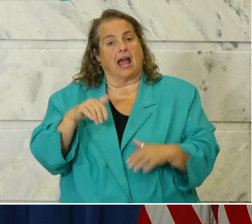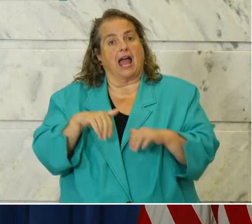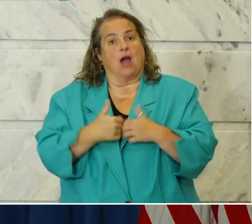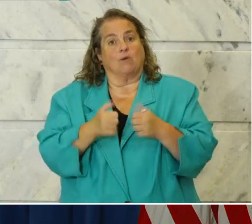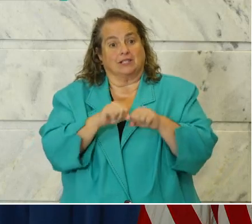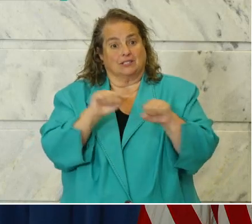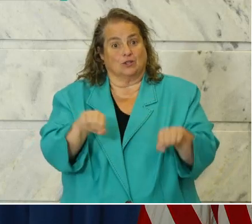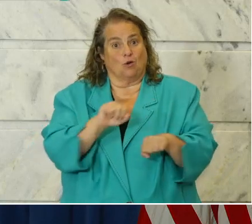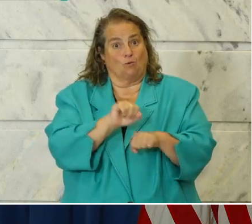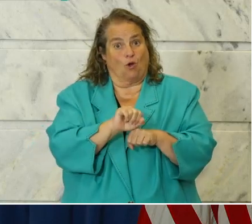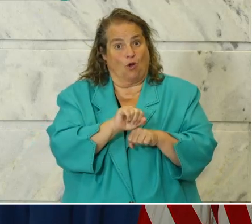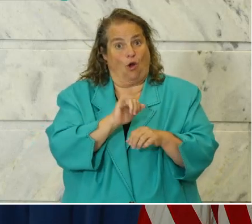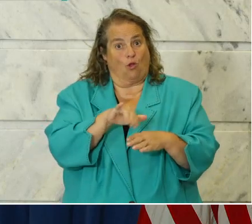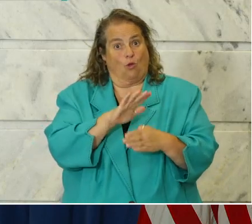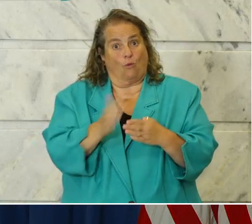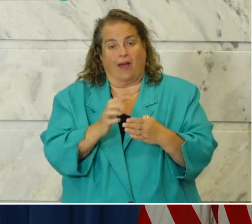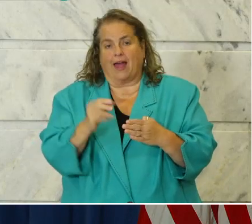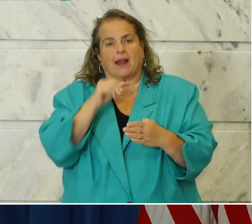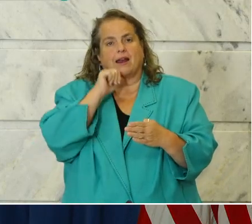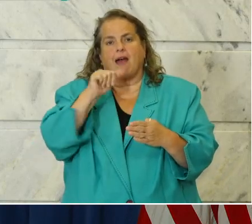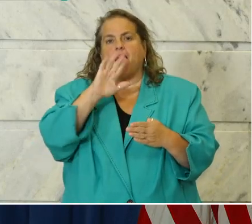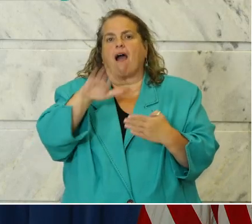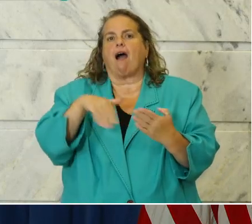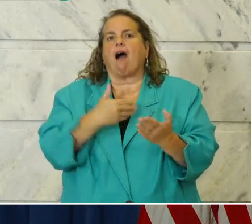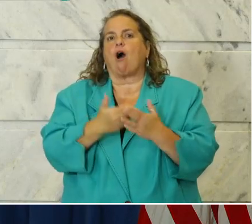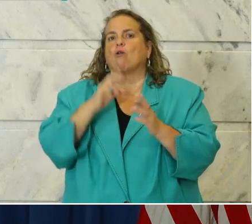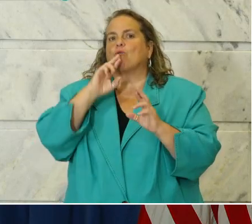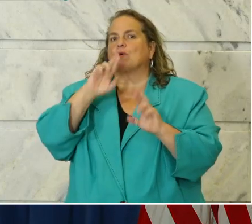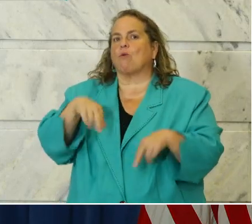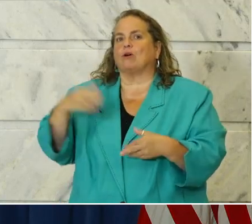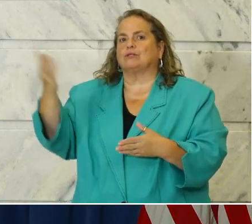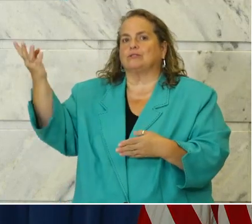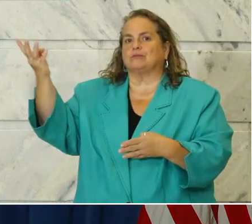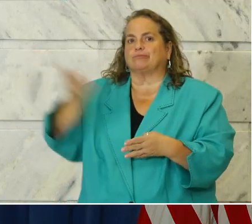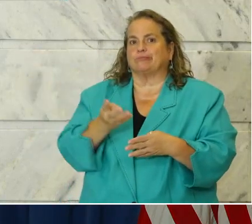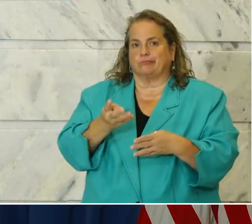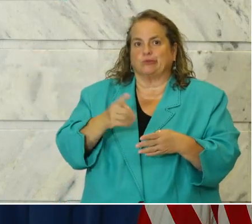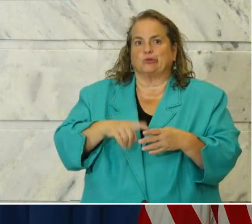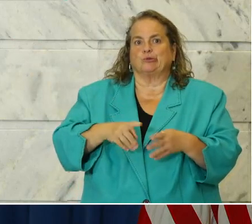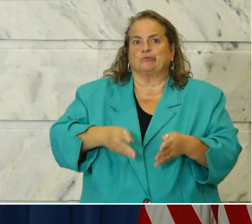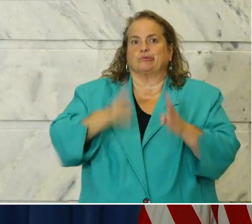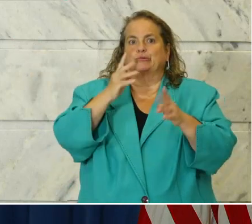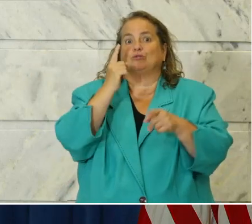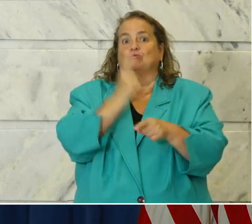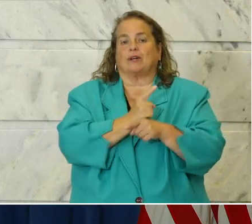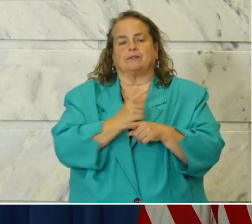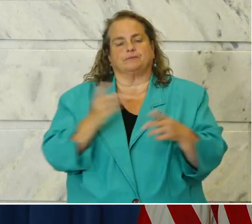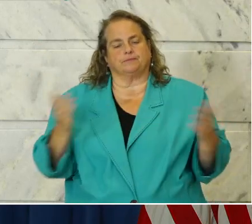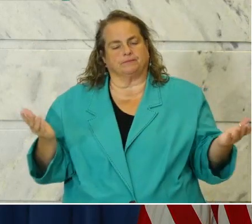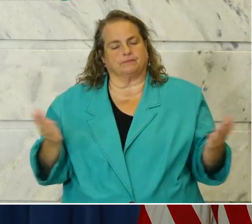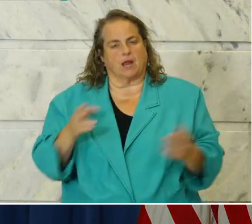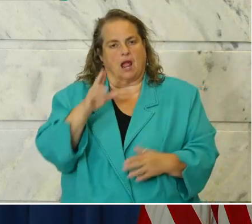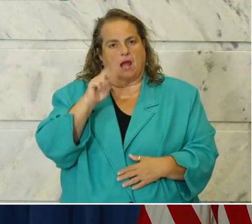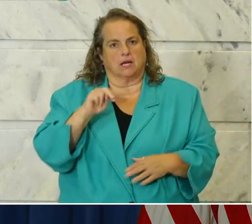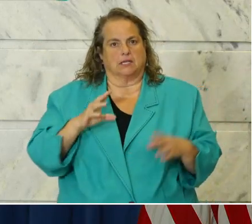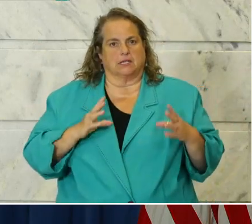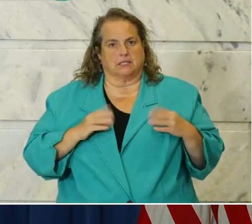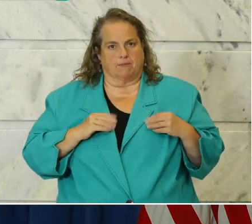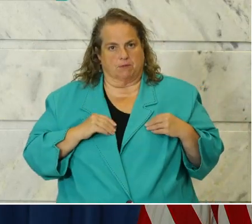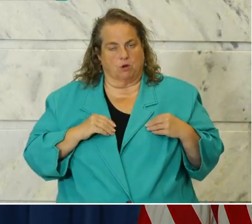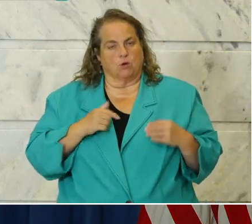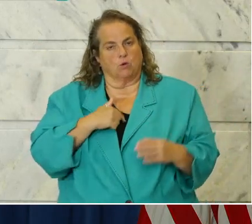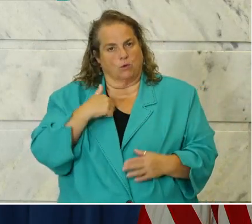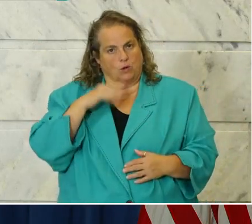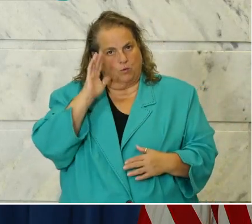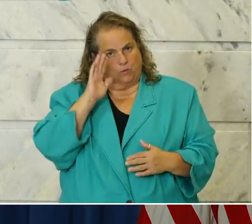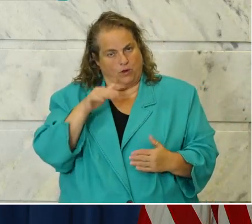weekend, and not all reports have fully gotten in. This is unacceptable. We are going to be addressing it with